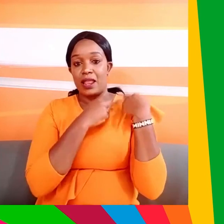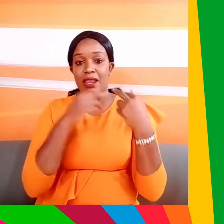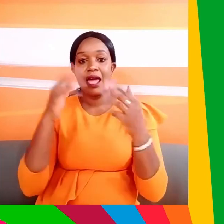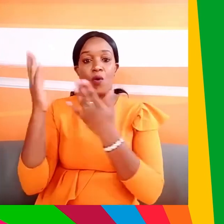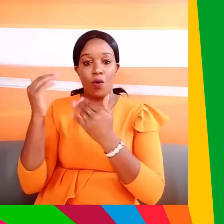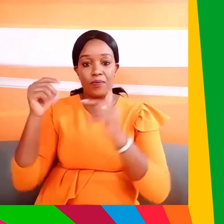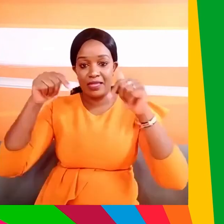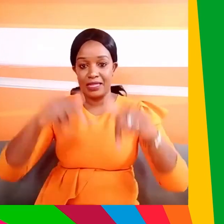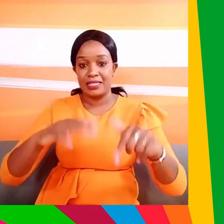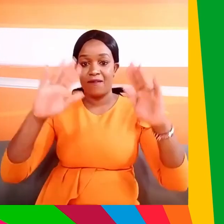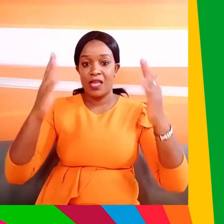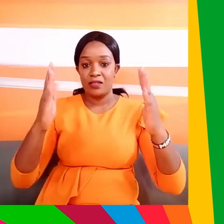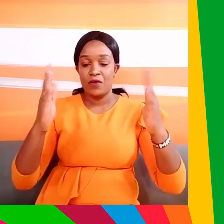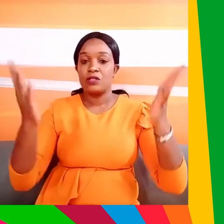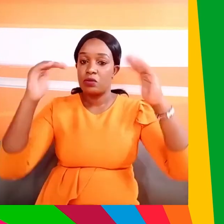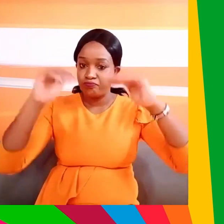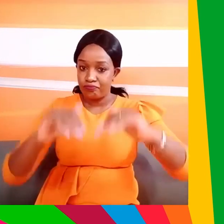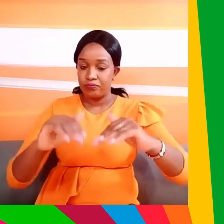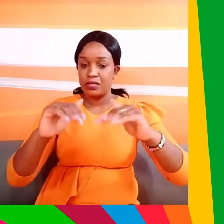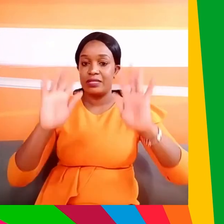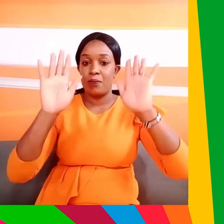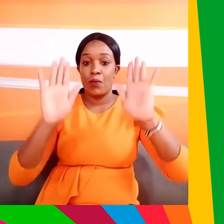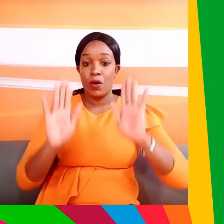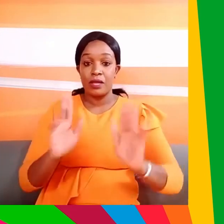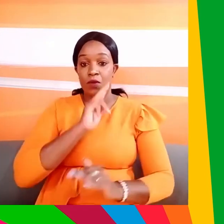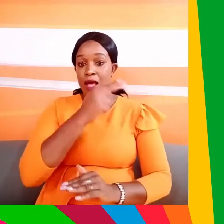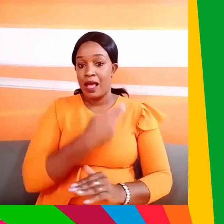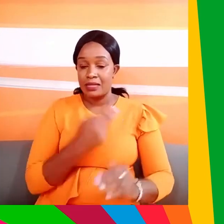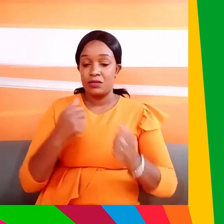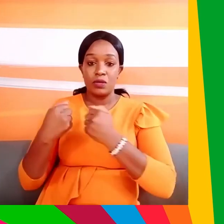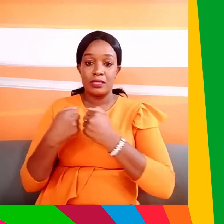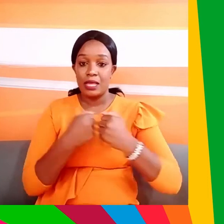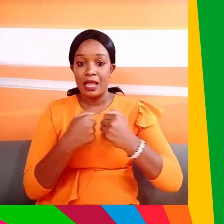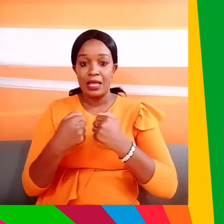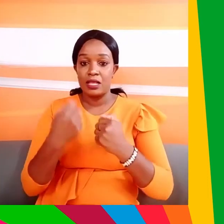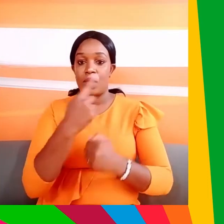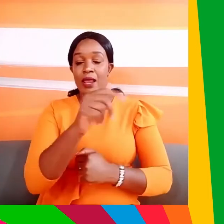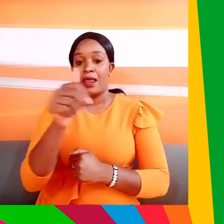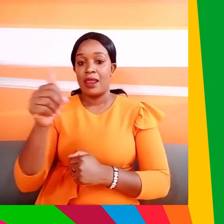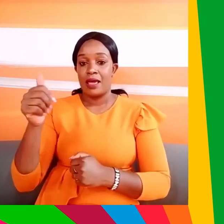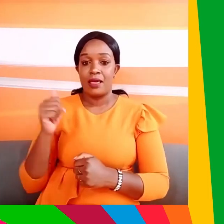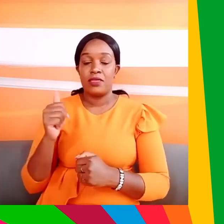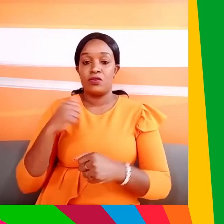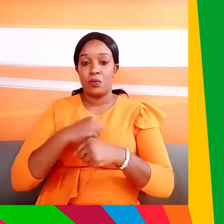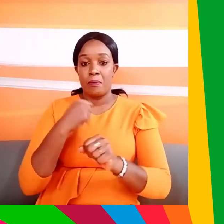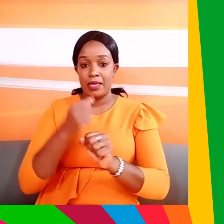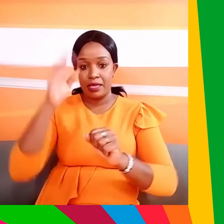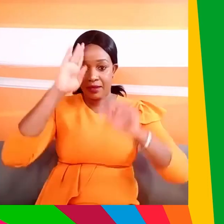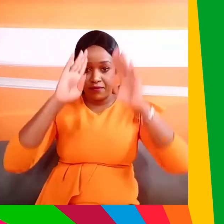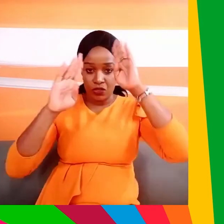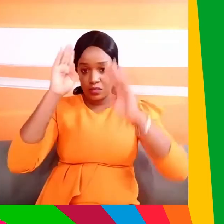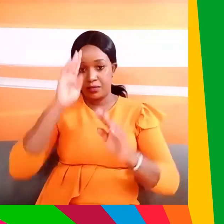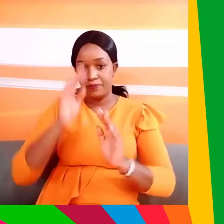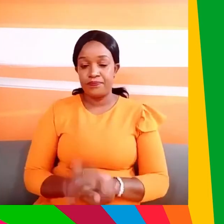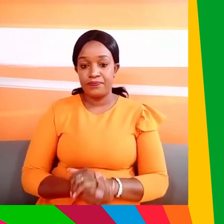us to sort of inspire and challenge each other to make more radical interventions. It's a lovely thought. We have been through